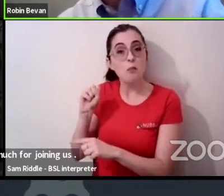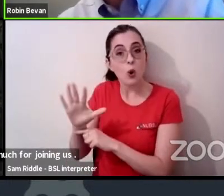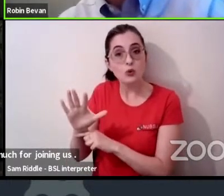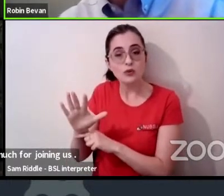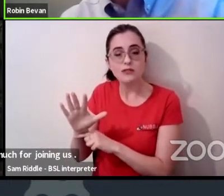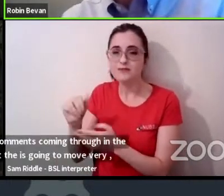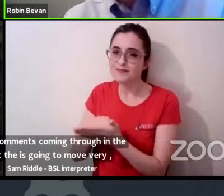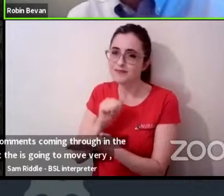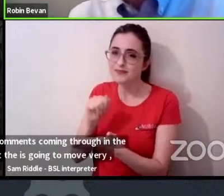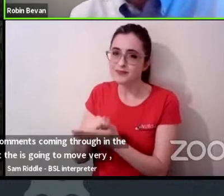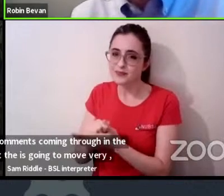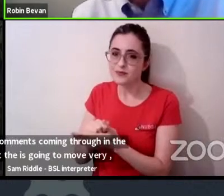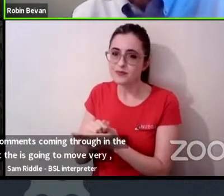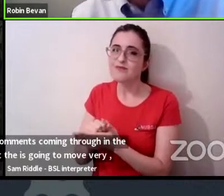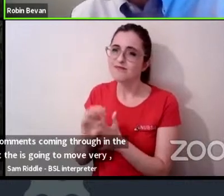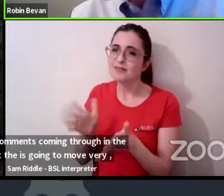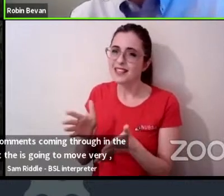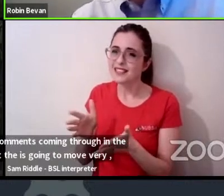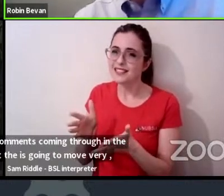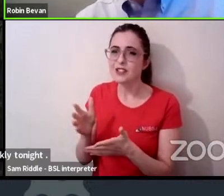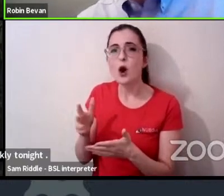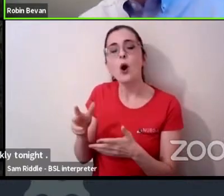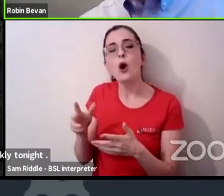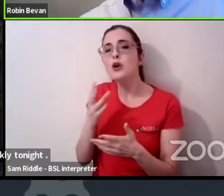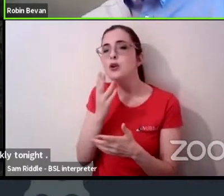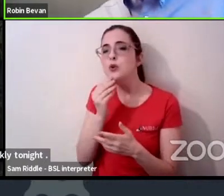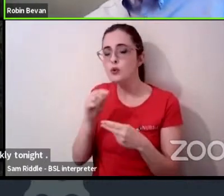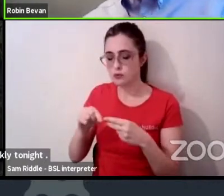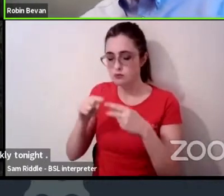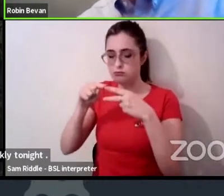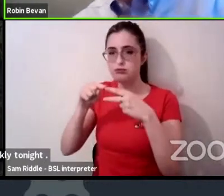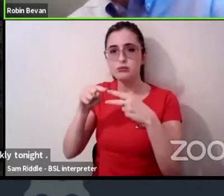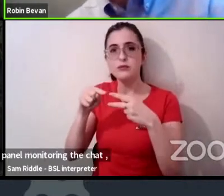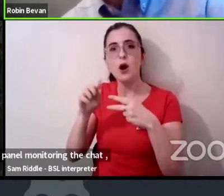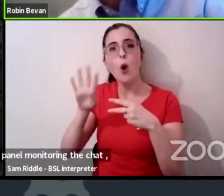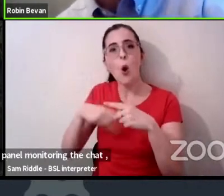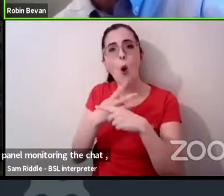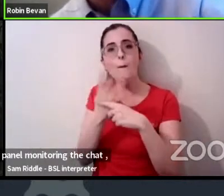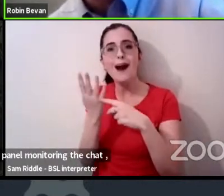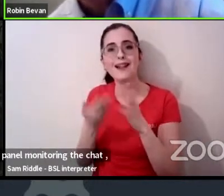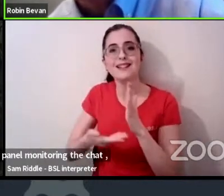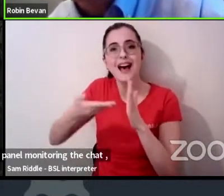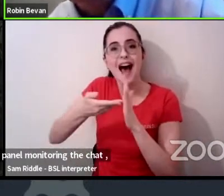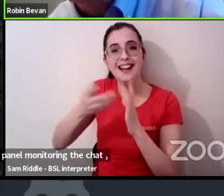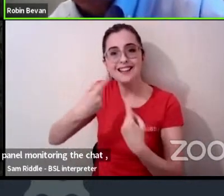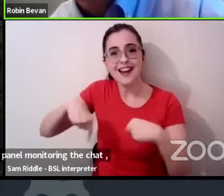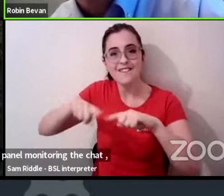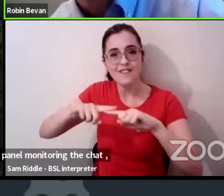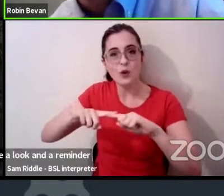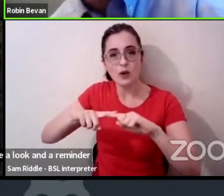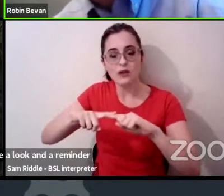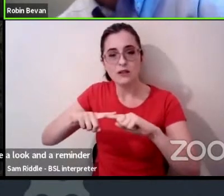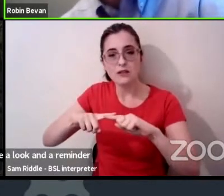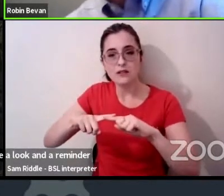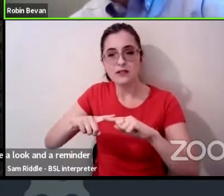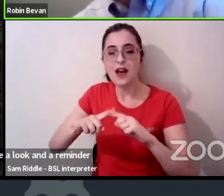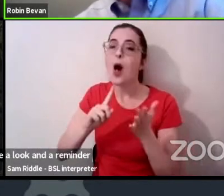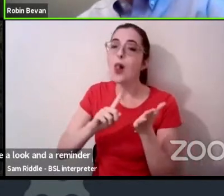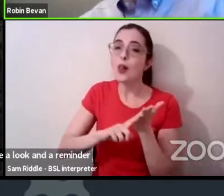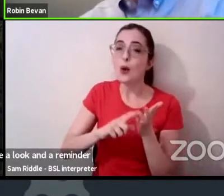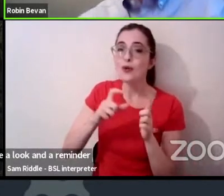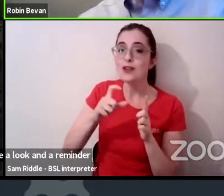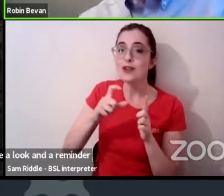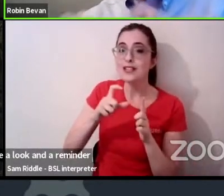please make sure that you post them so that everybody can see them. If you send your message, just as Laura Denise has done